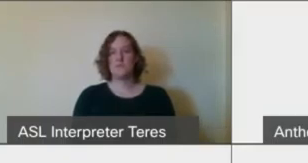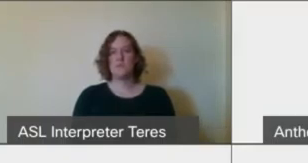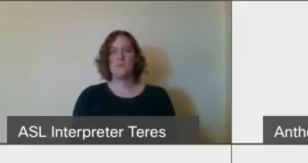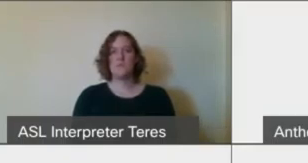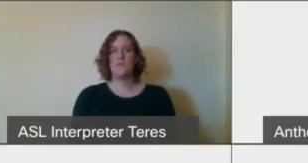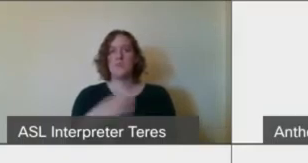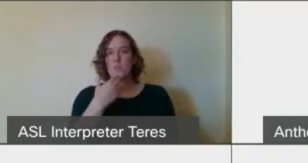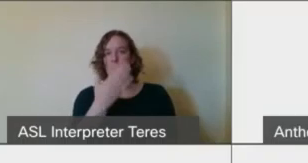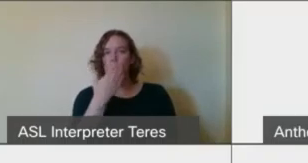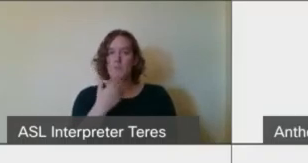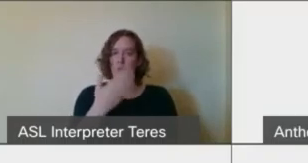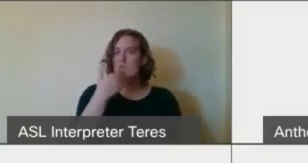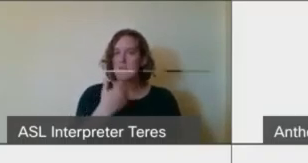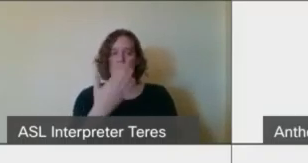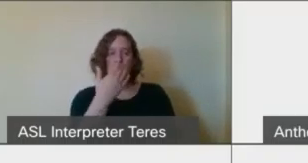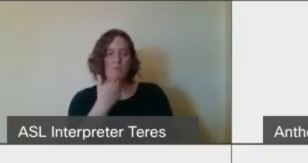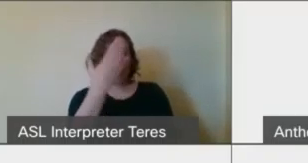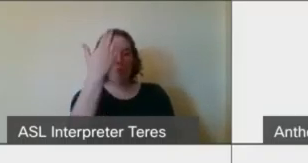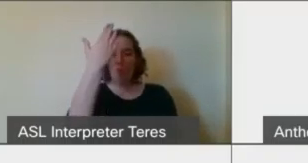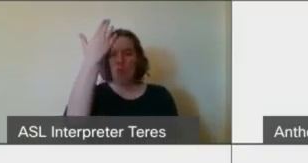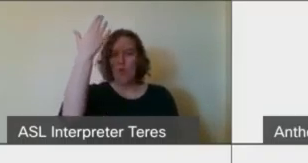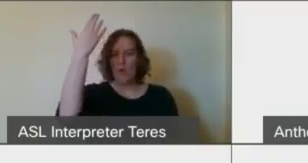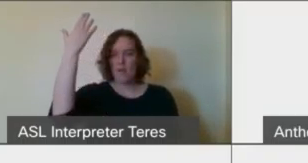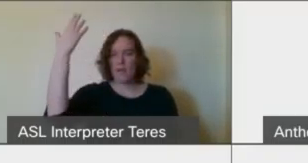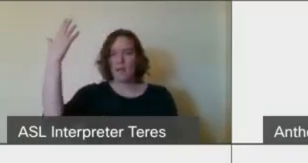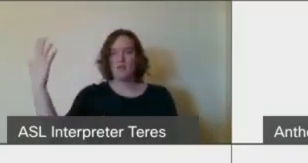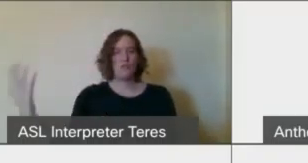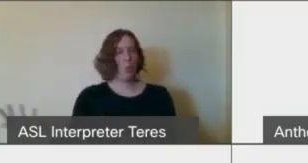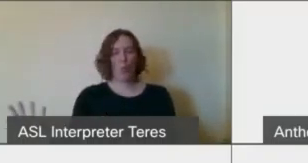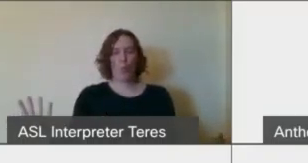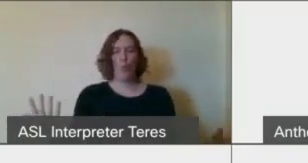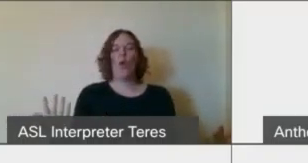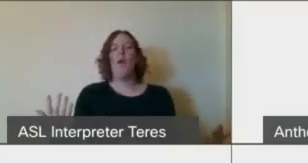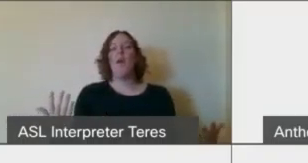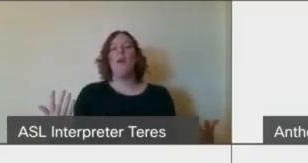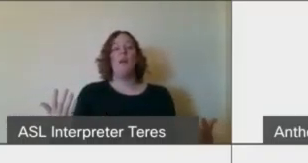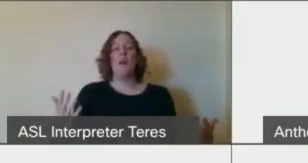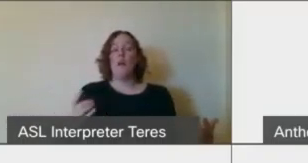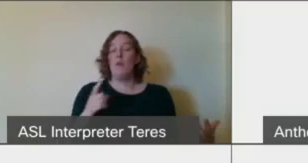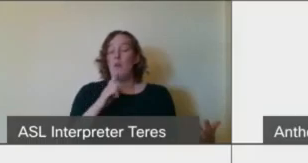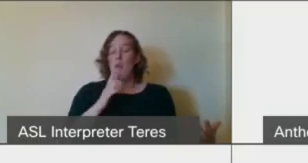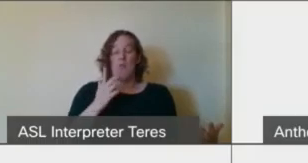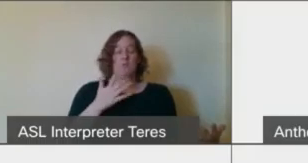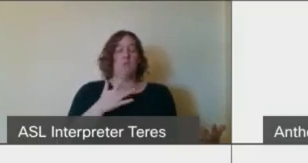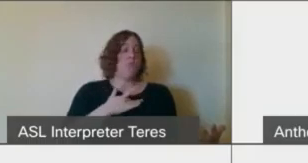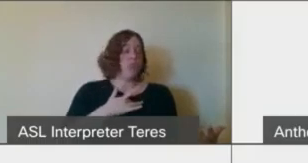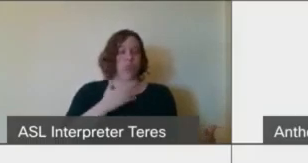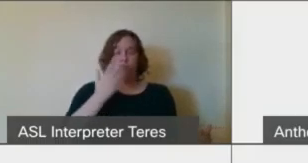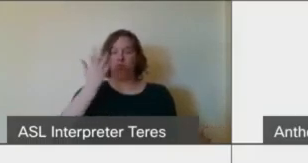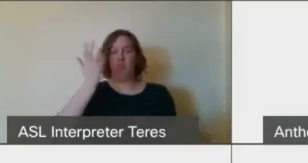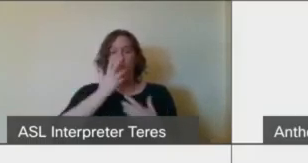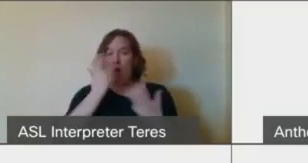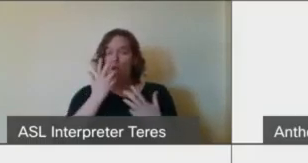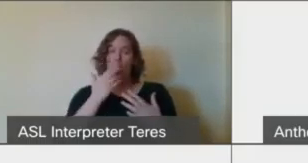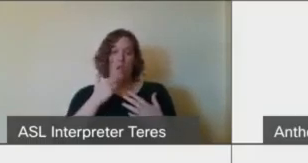Good morning. Yes, so enamored and amazed by the work